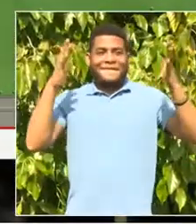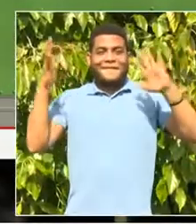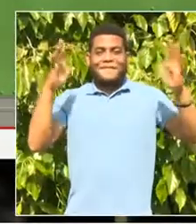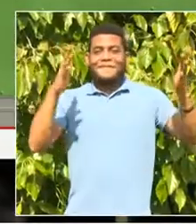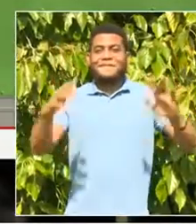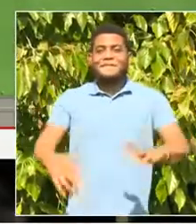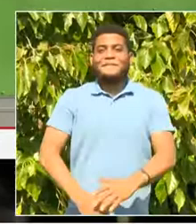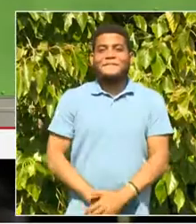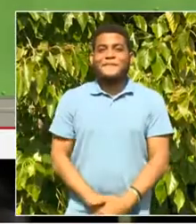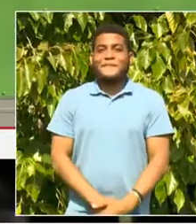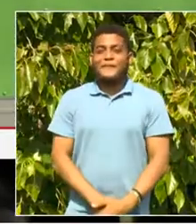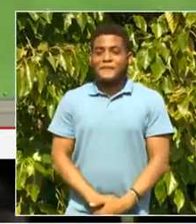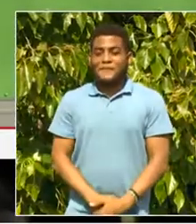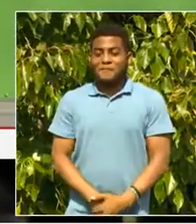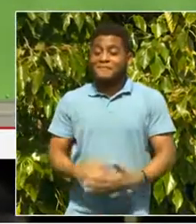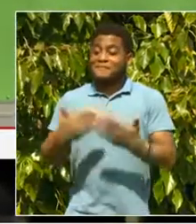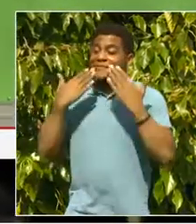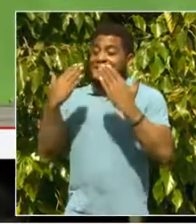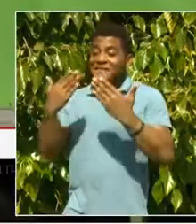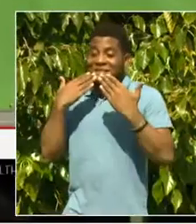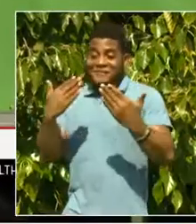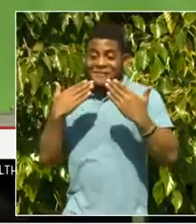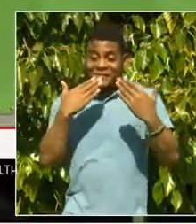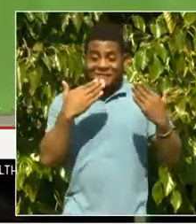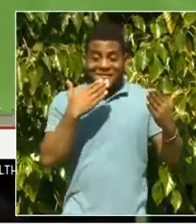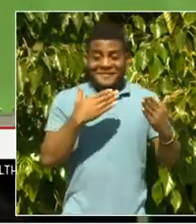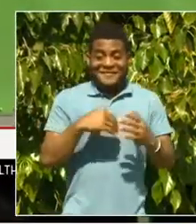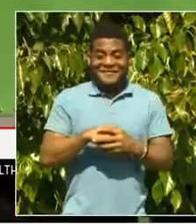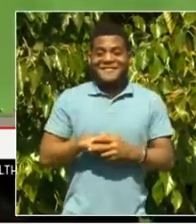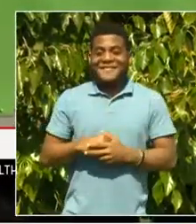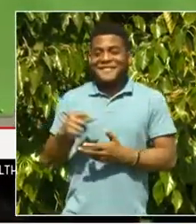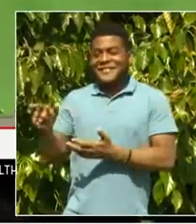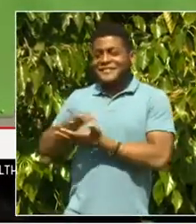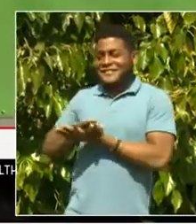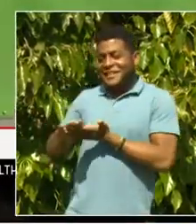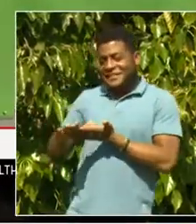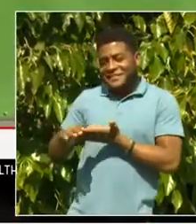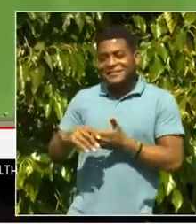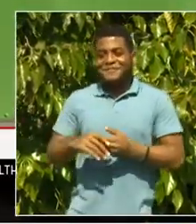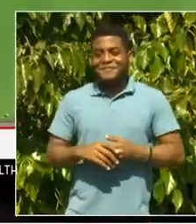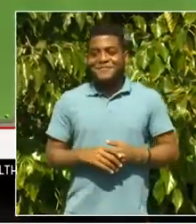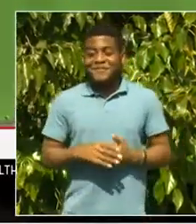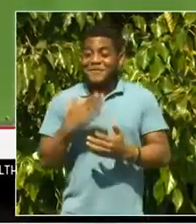Thank you, Dr. Nesbitt. That was way too kind. Well, good afternoon, everyone.